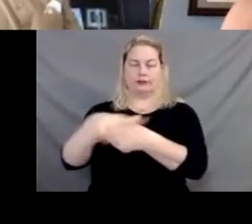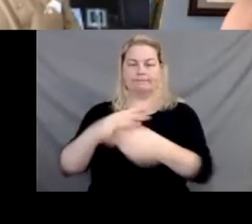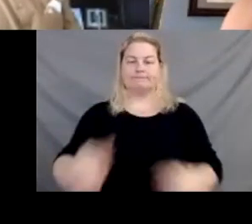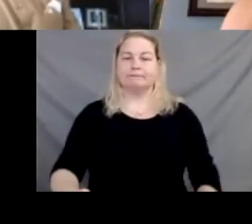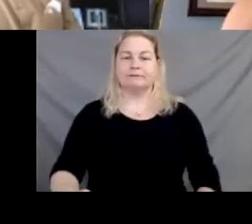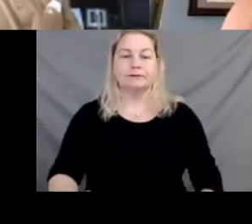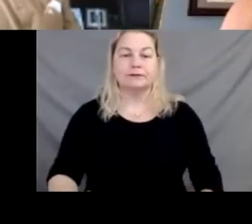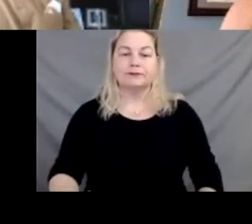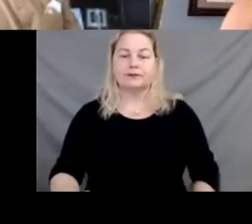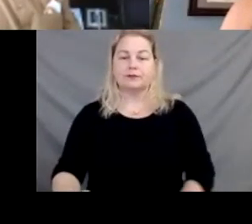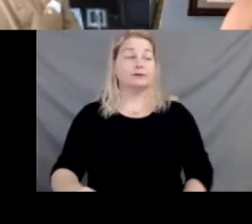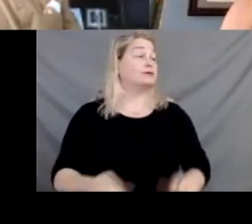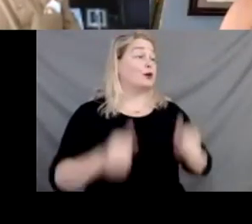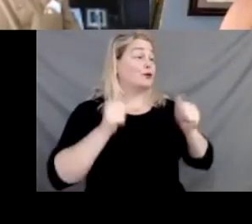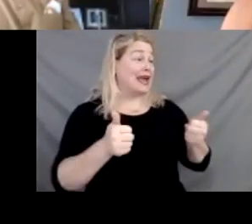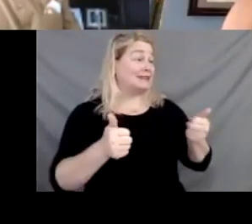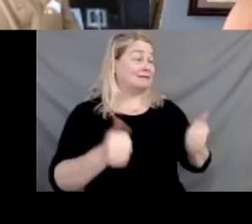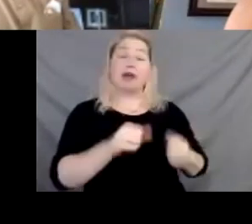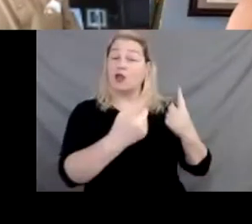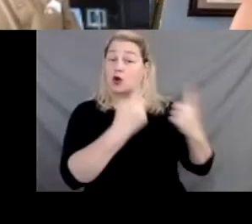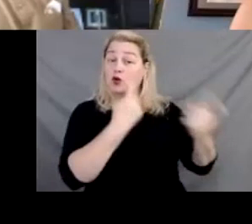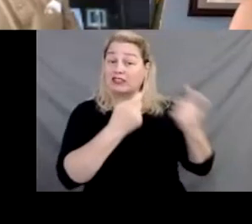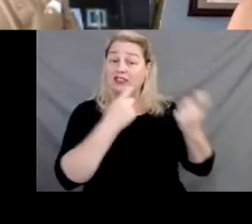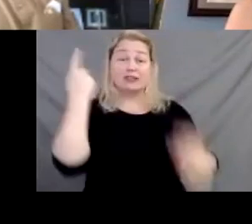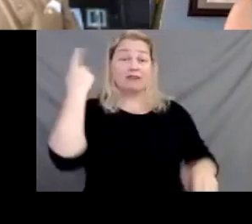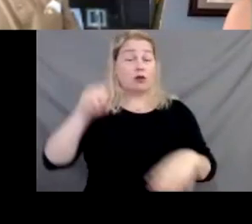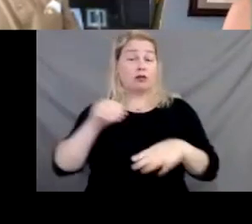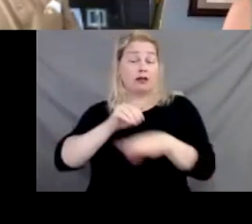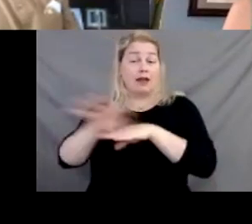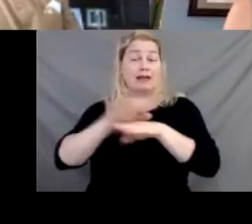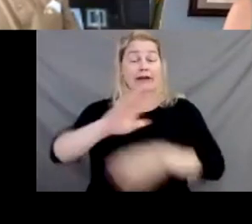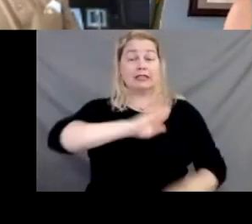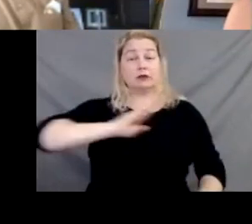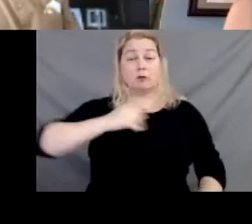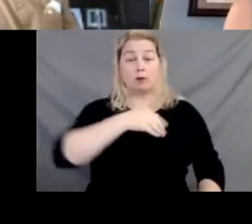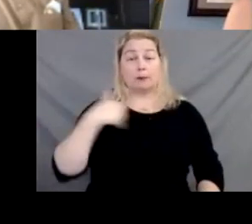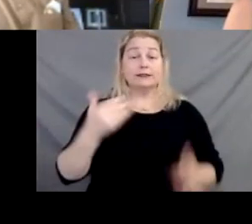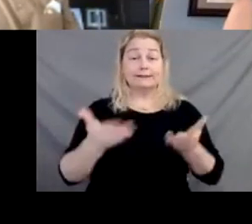Great. Do we have other questions or comments from the Stimulus Advisory Board members?